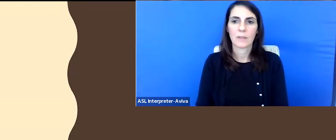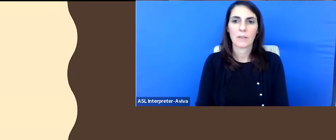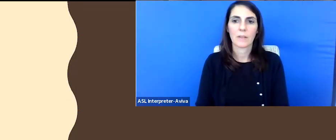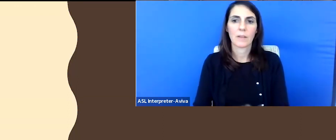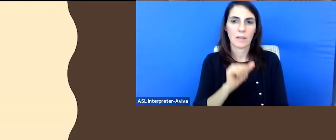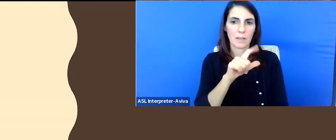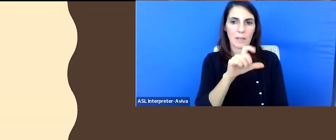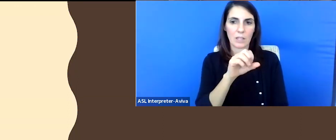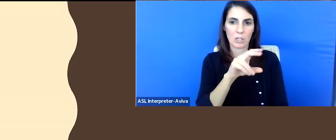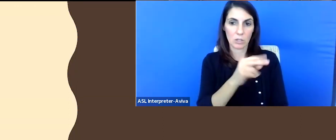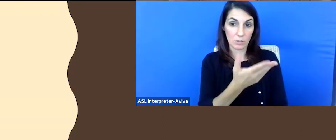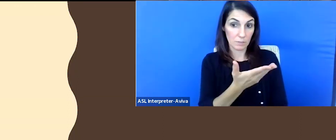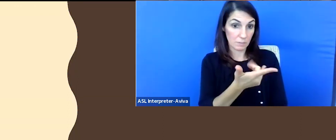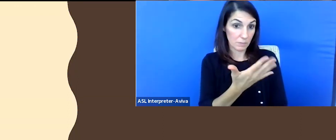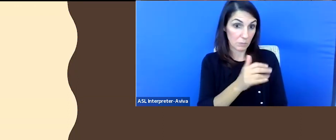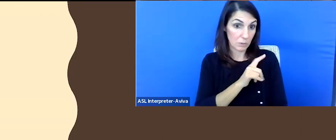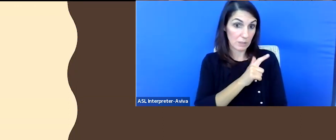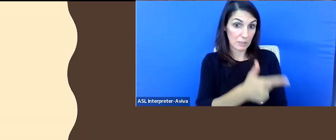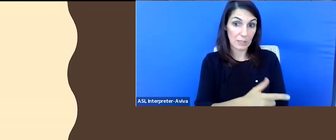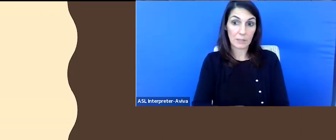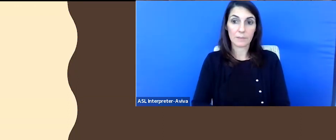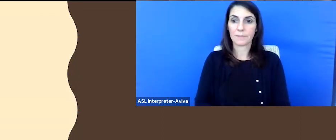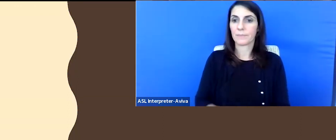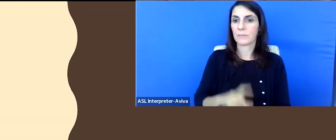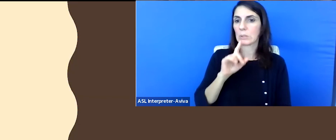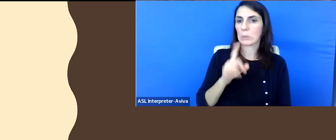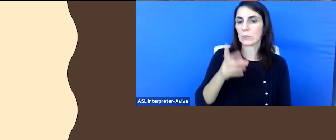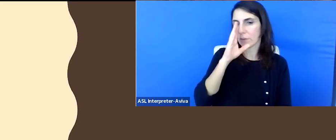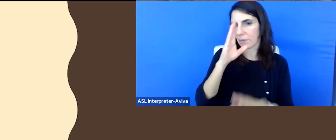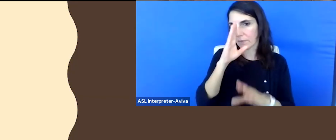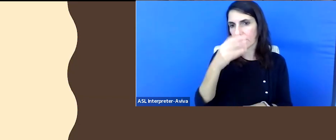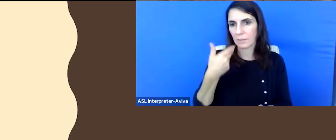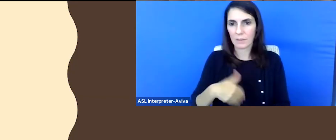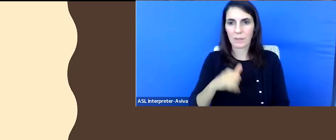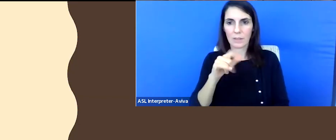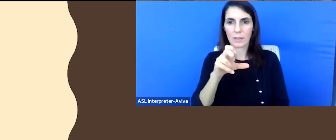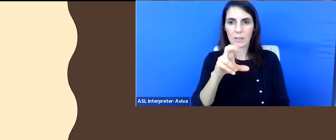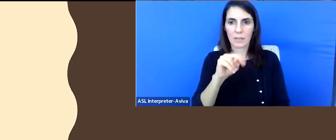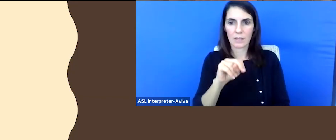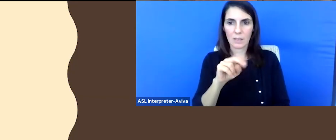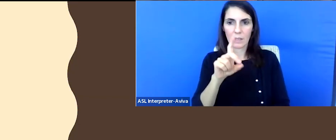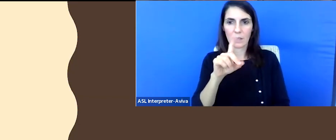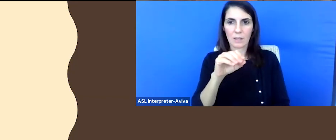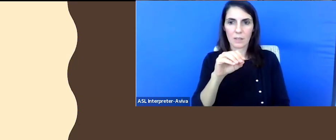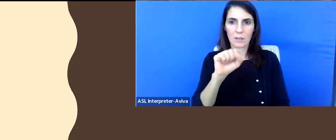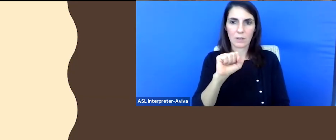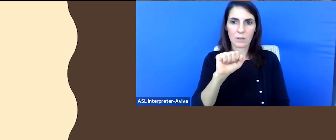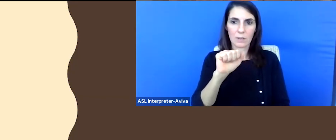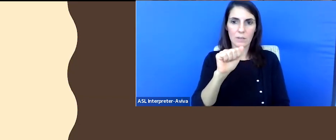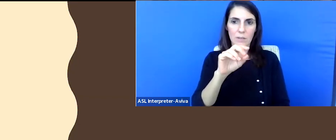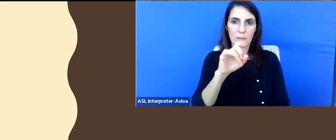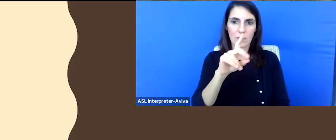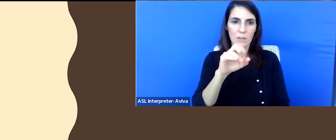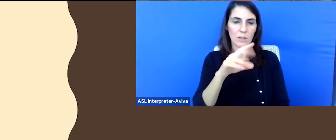Allison, you want to go next? Sure. Good afternoon, everyone. My name is Allison Dos Santos. I am the Community